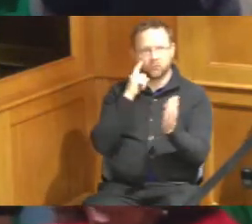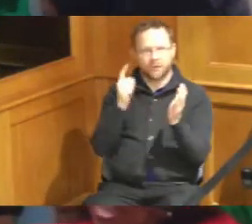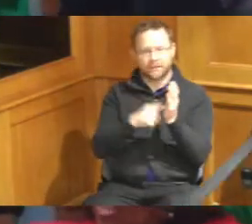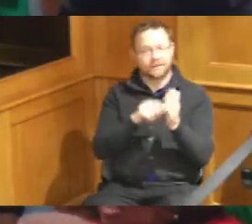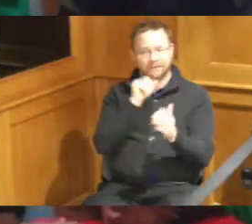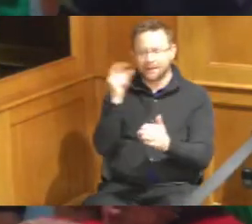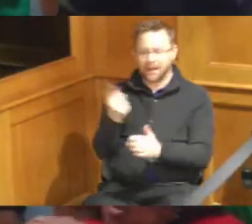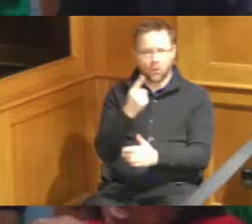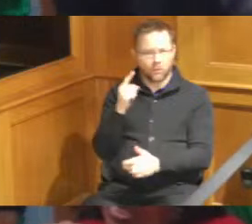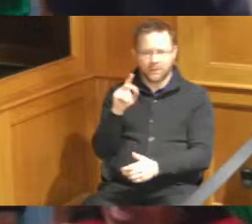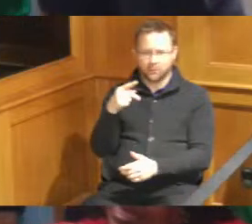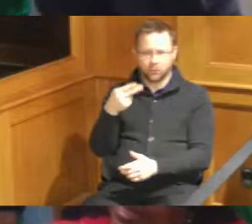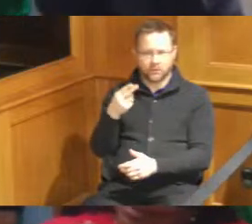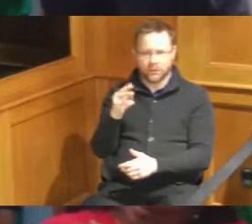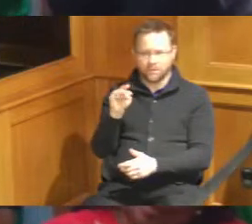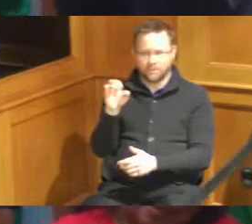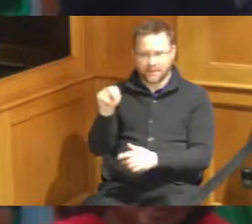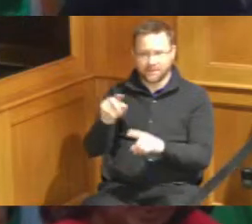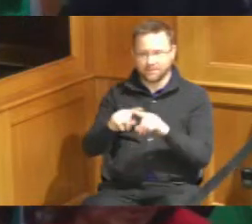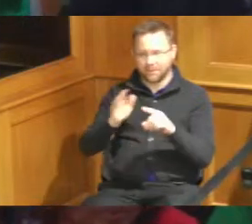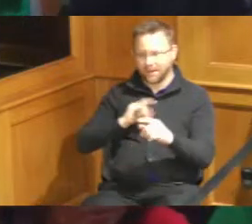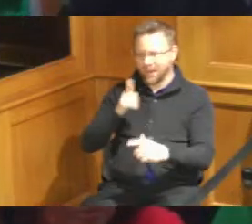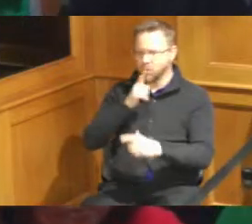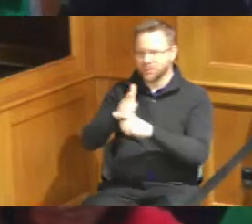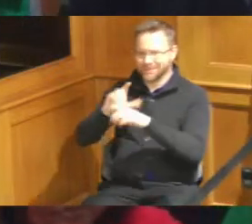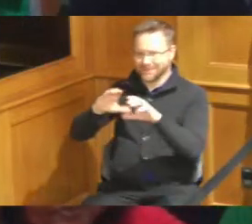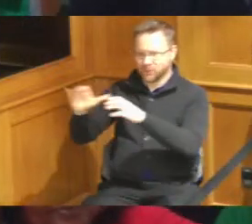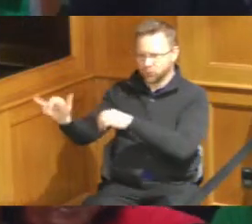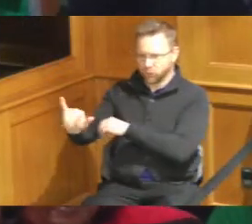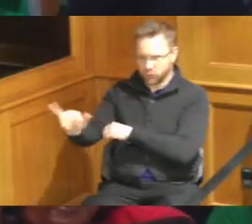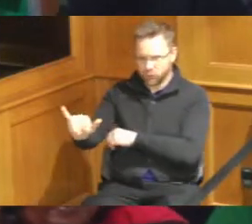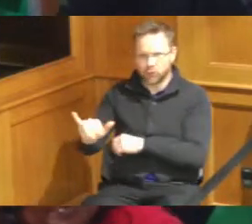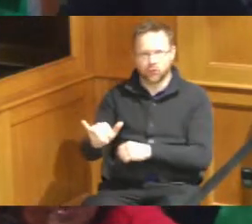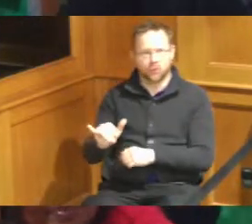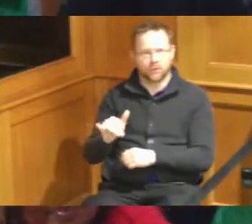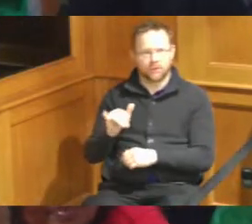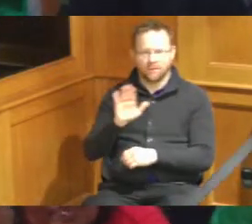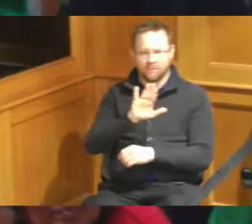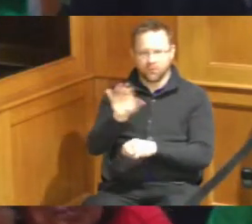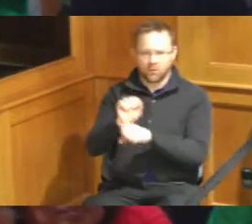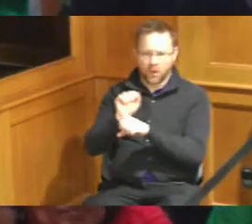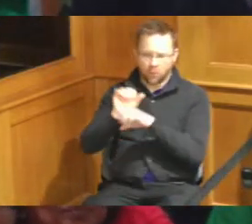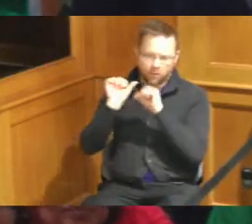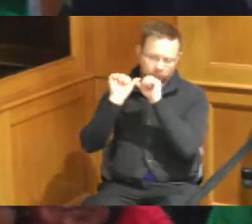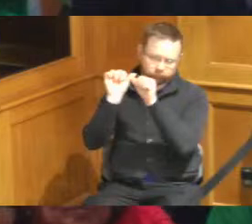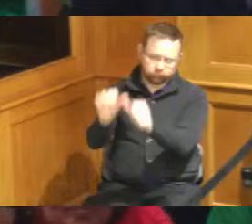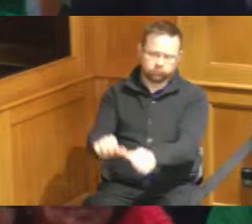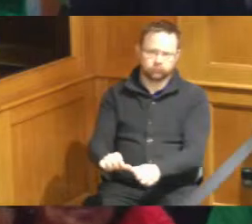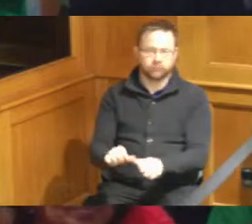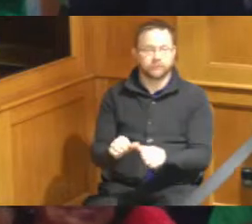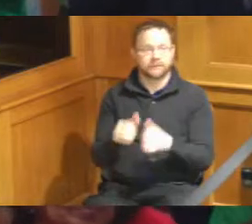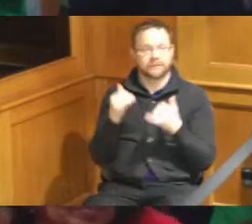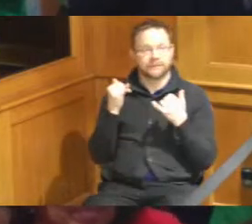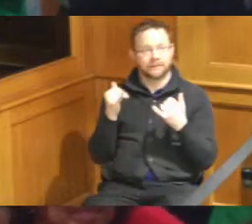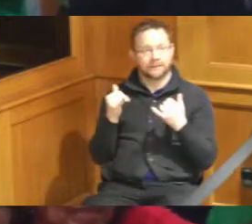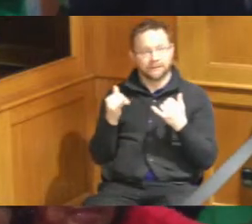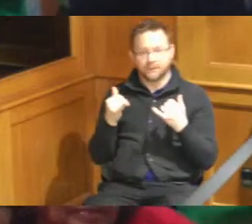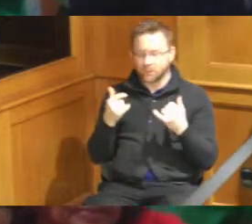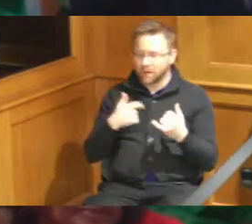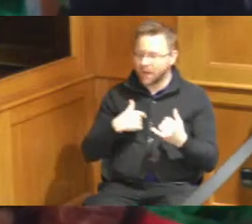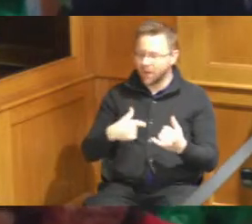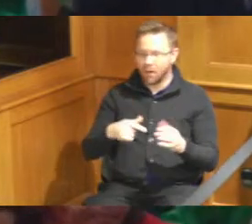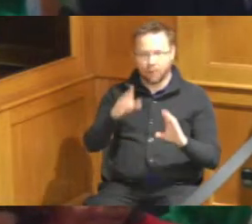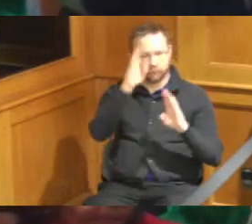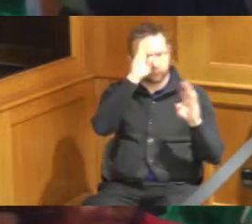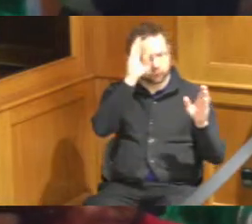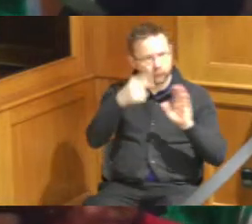Hall Masons, but to our sisters as well for the efforts that we continue to put forth. I come to you and bring you greetings on behalf of the Most